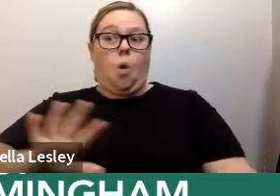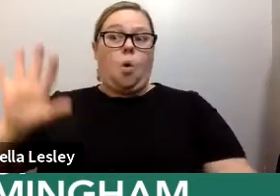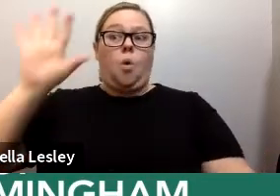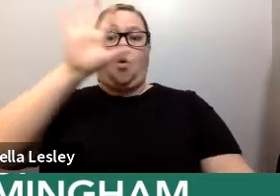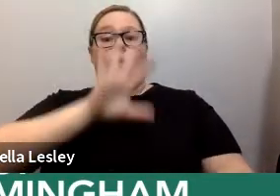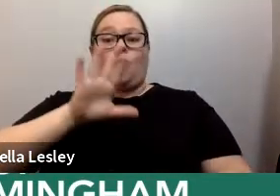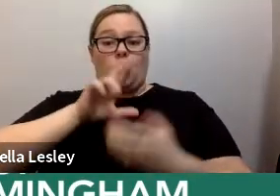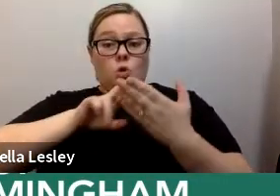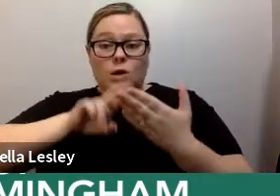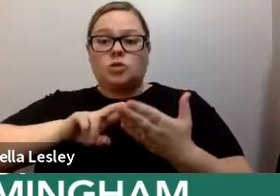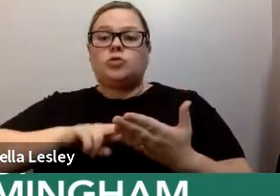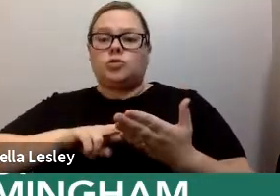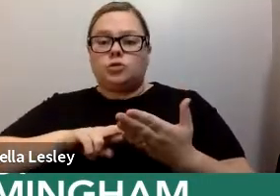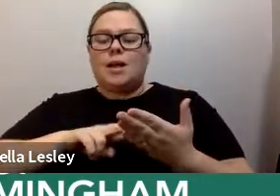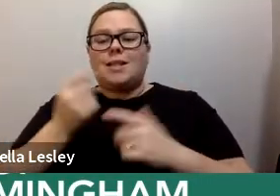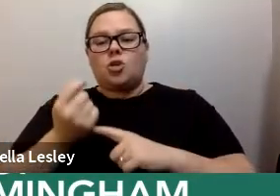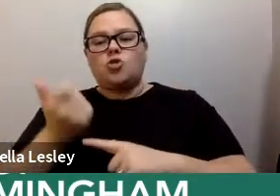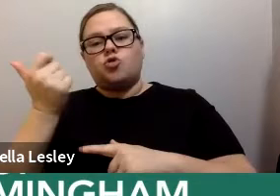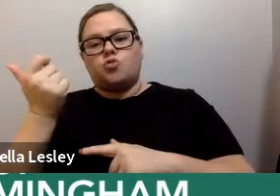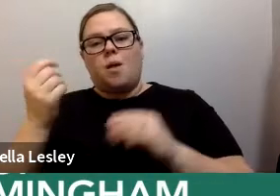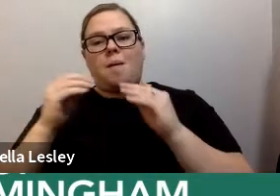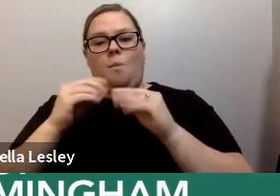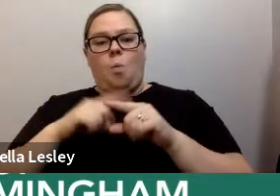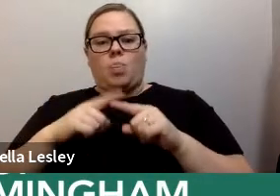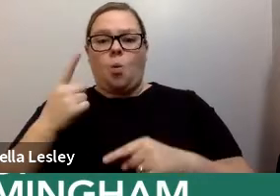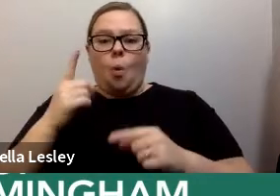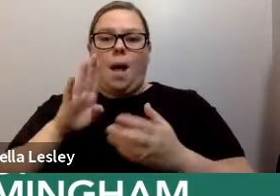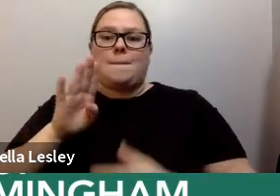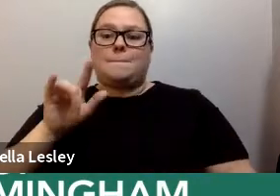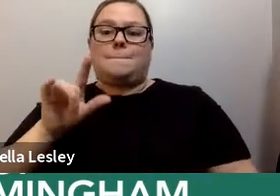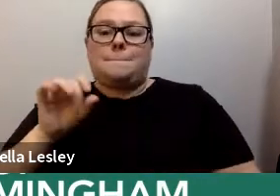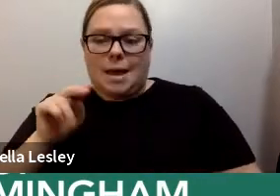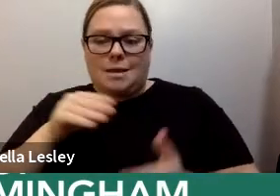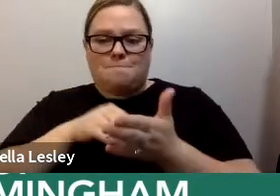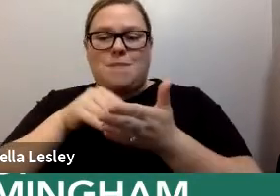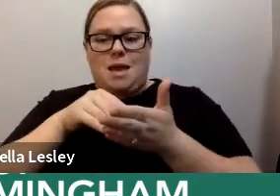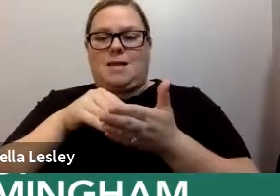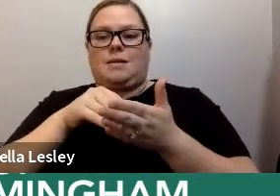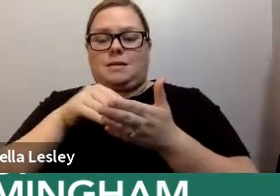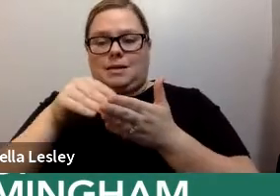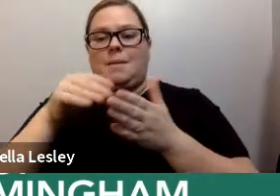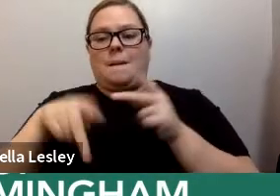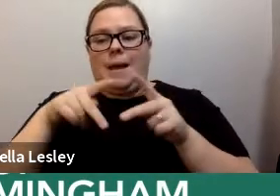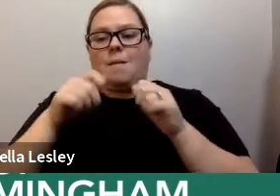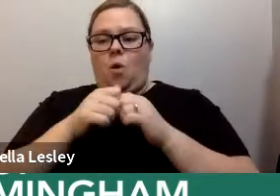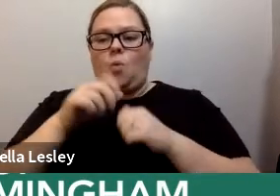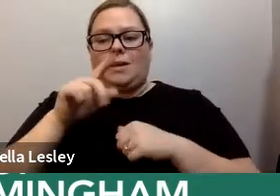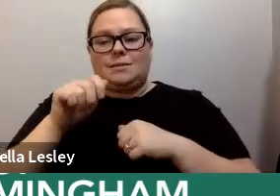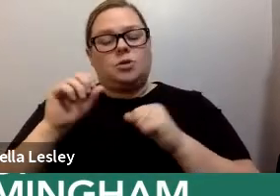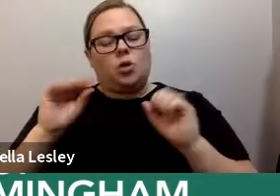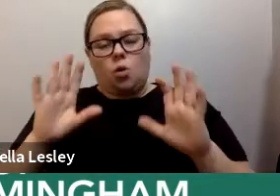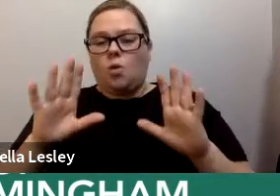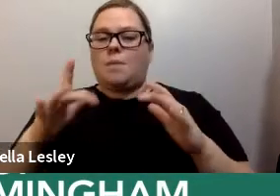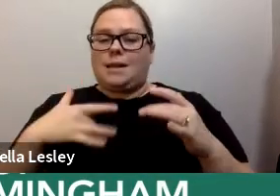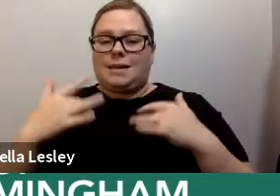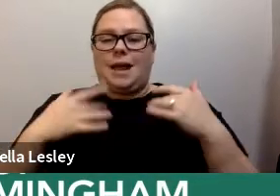for the most part, has excluded the more than 1 billion people with disabilities. So thank you so much for your opening comments. Really exciting to know that you